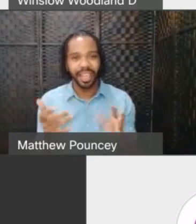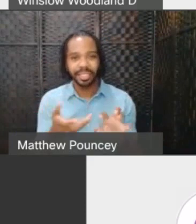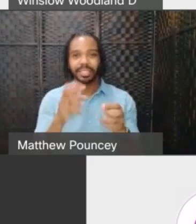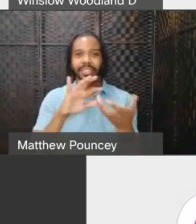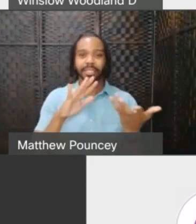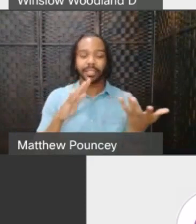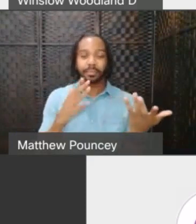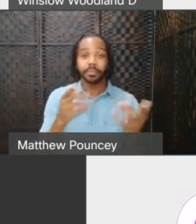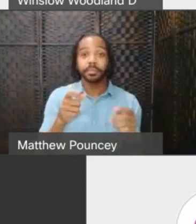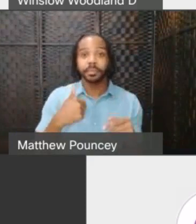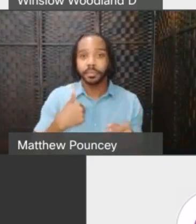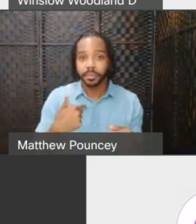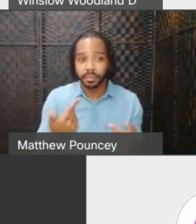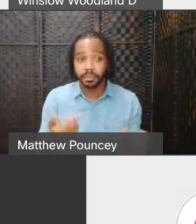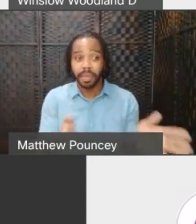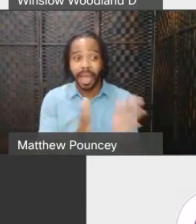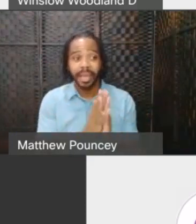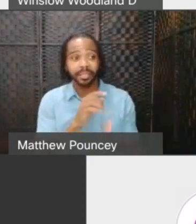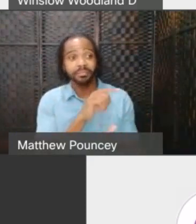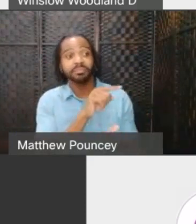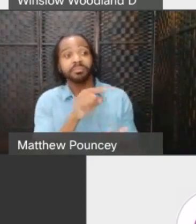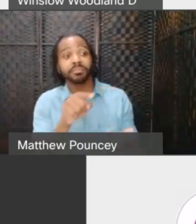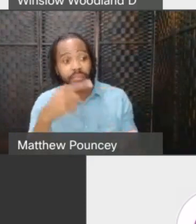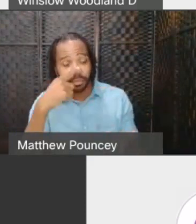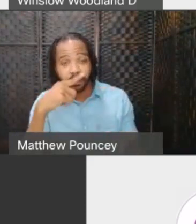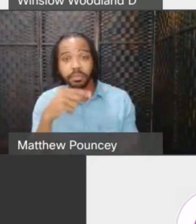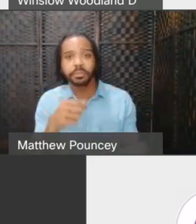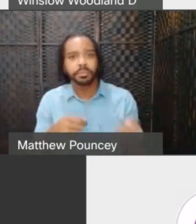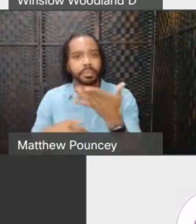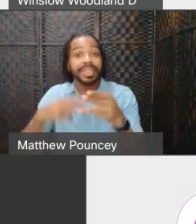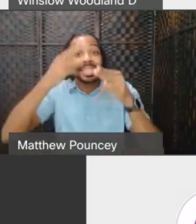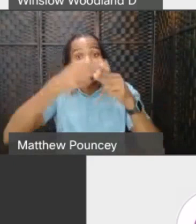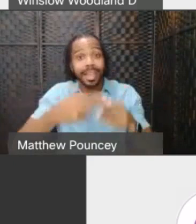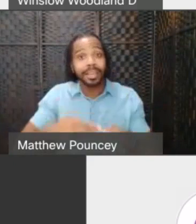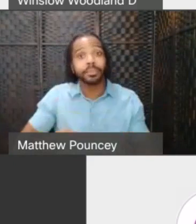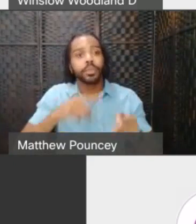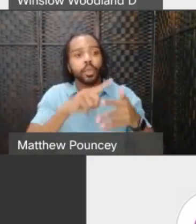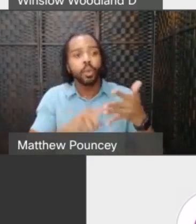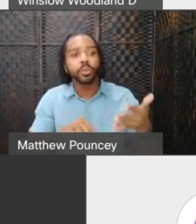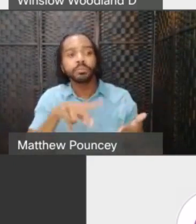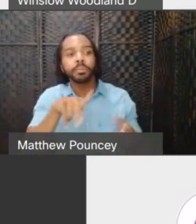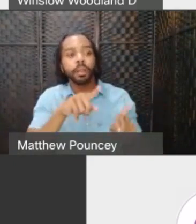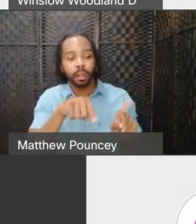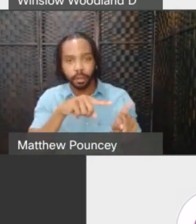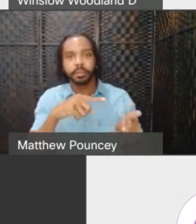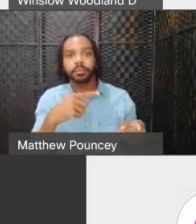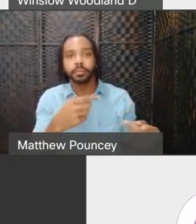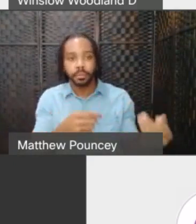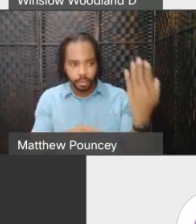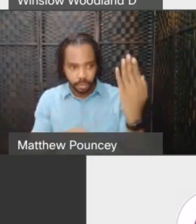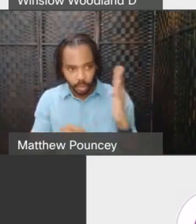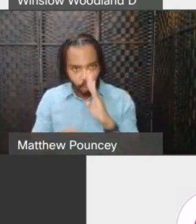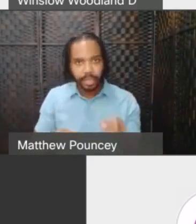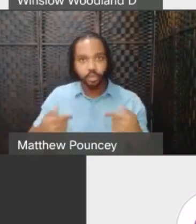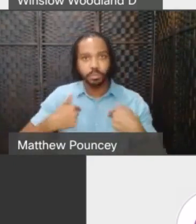someone to submit the names of those persons to me, And then I can check and get back to